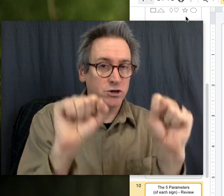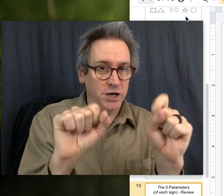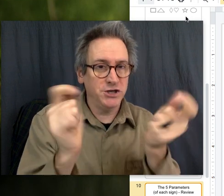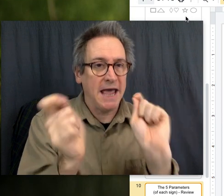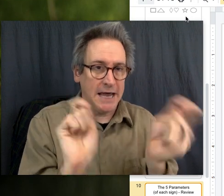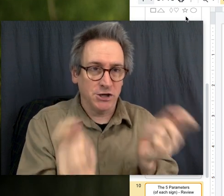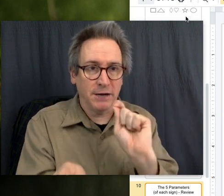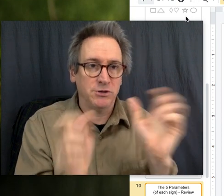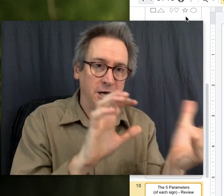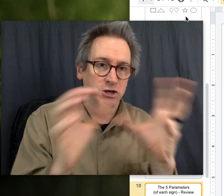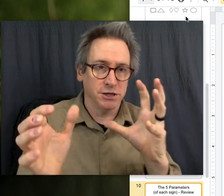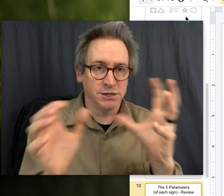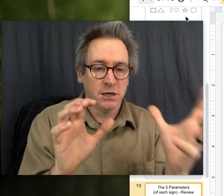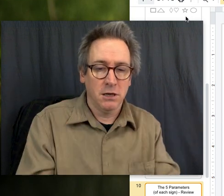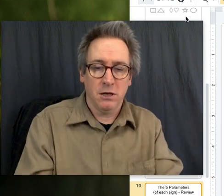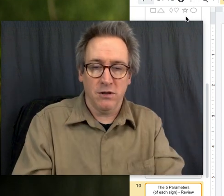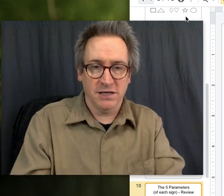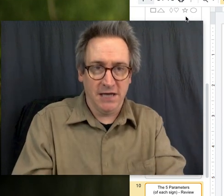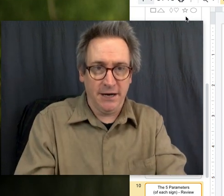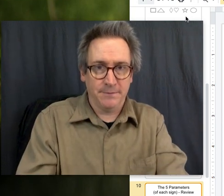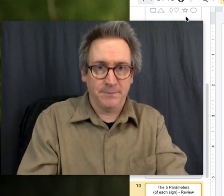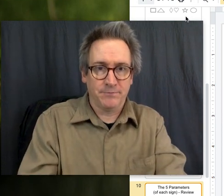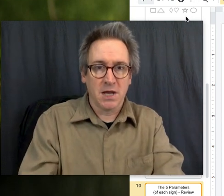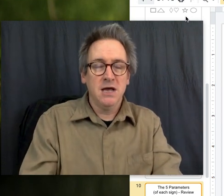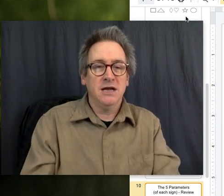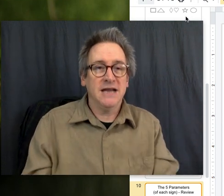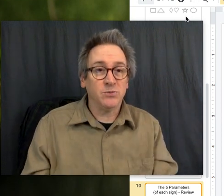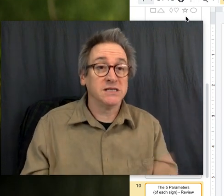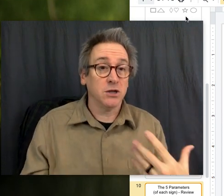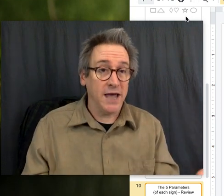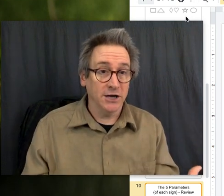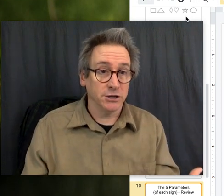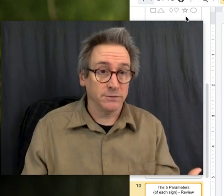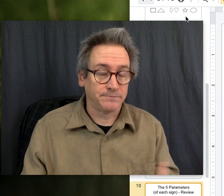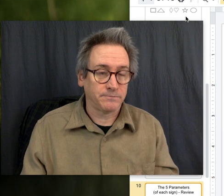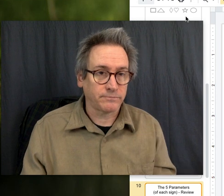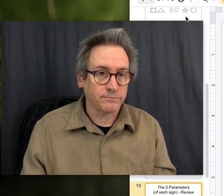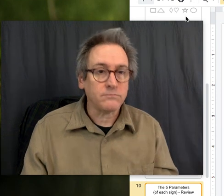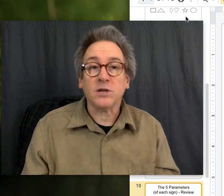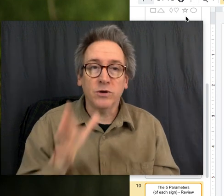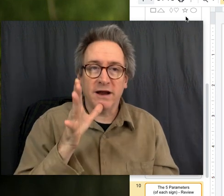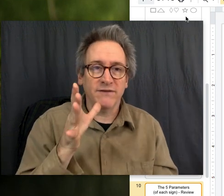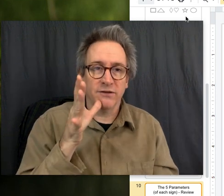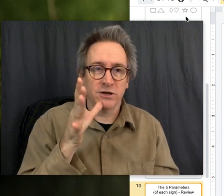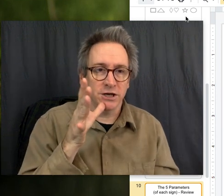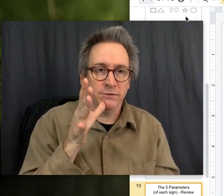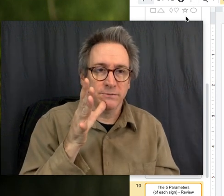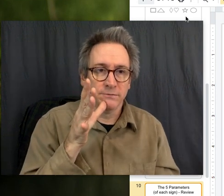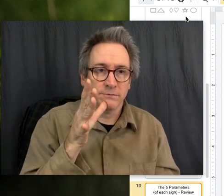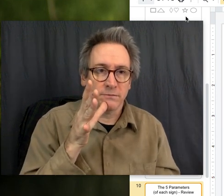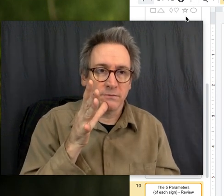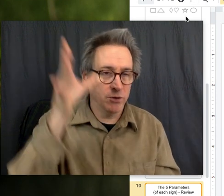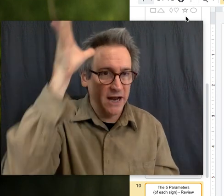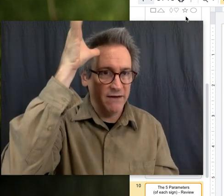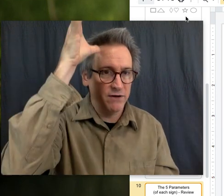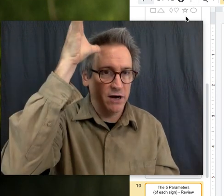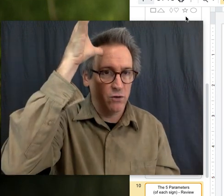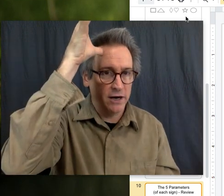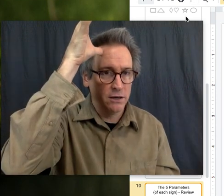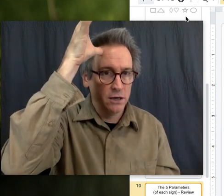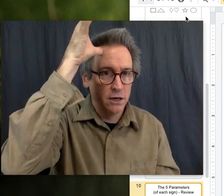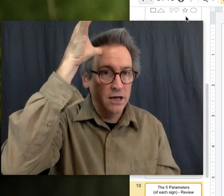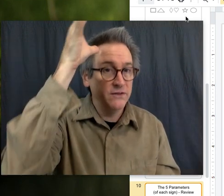So changing the hand shape changes the sign. Next one is location. You could have it on the chin. You could have it